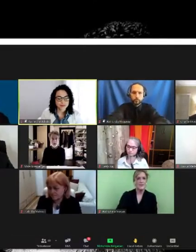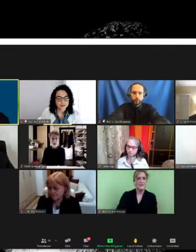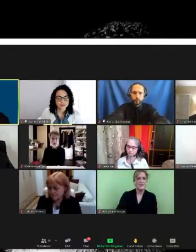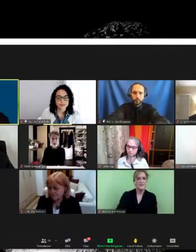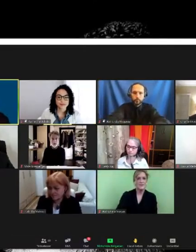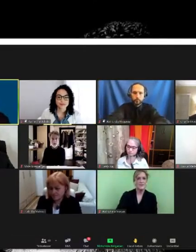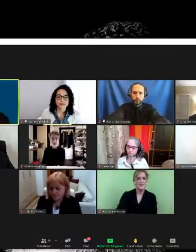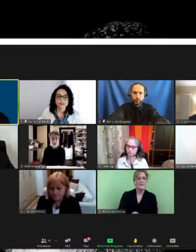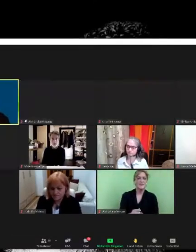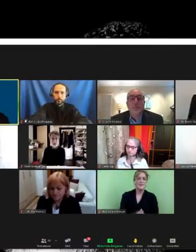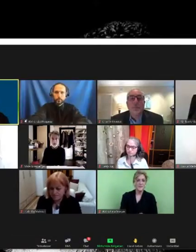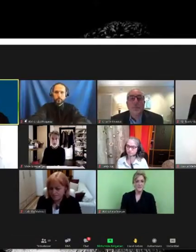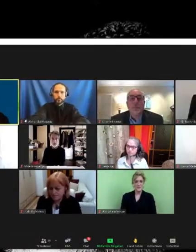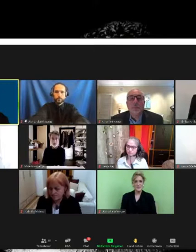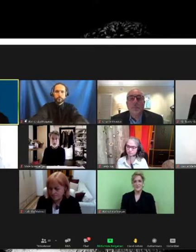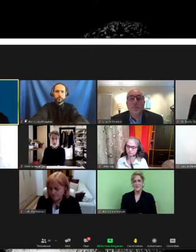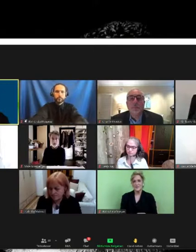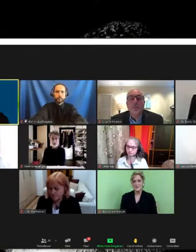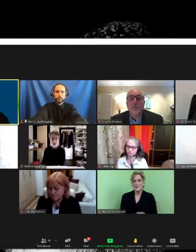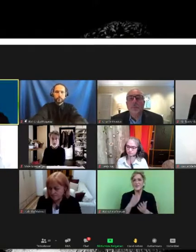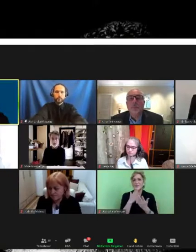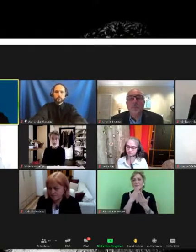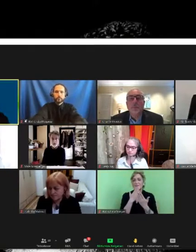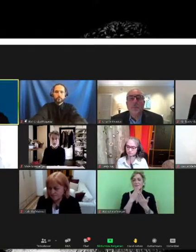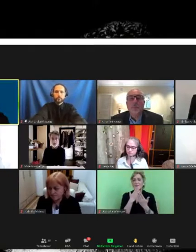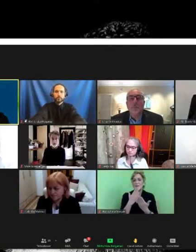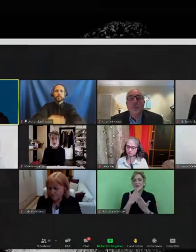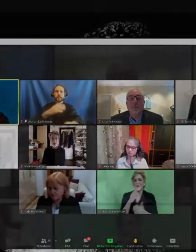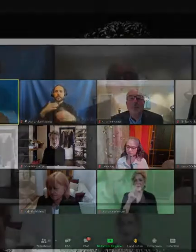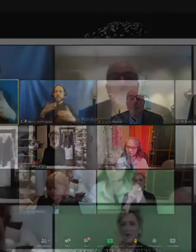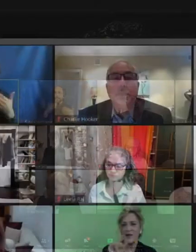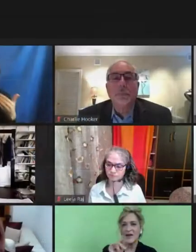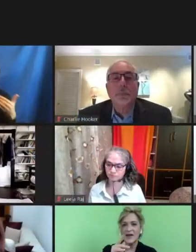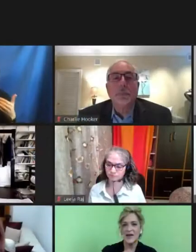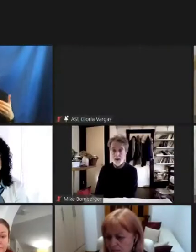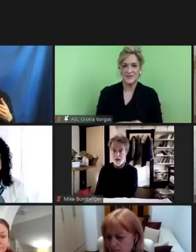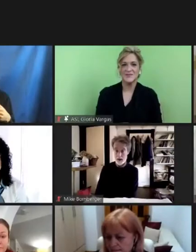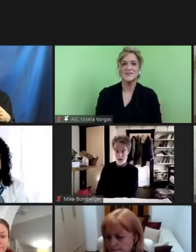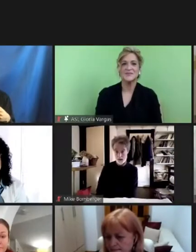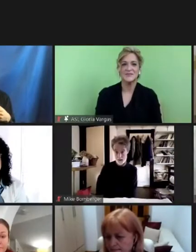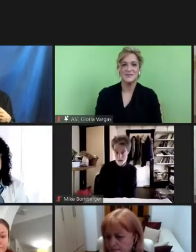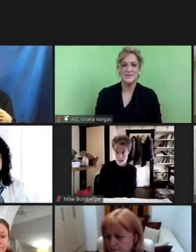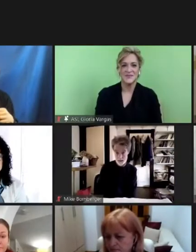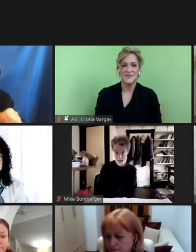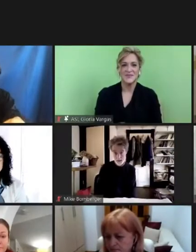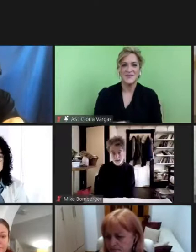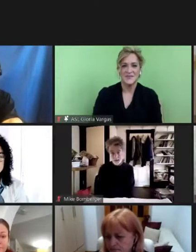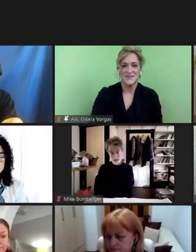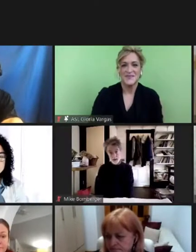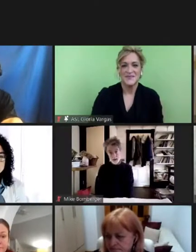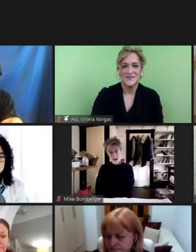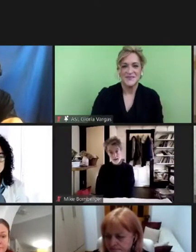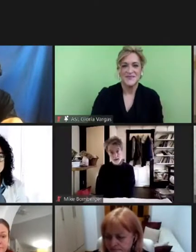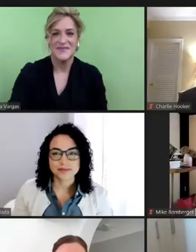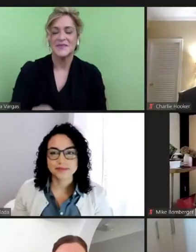Thank you, Katherine, Kimberly, and Mike. Thank you for being with us here today, both on video and